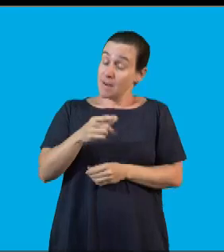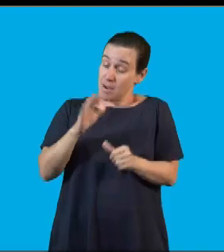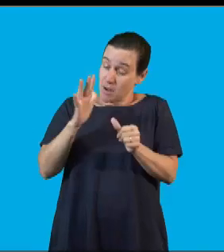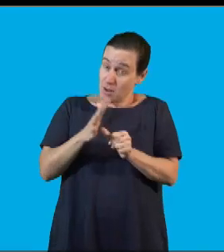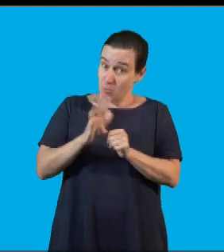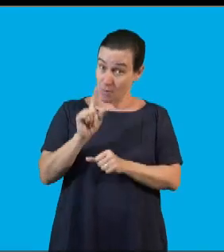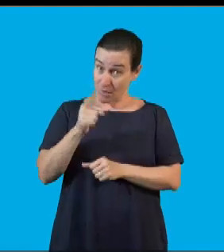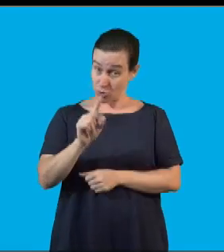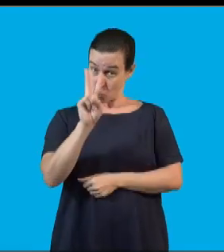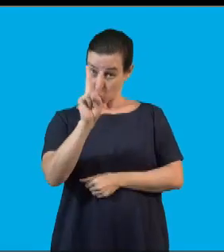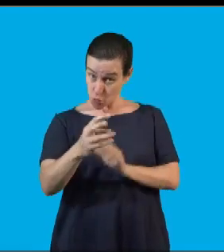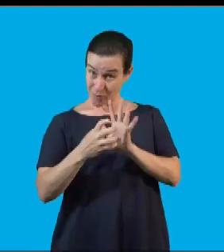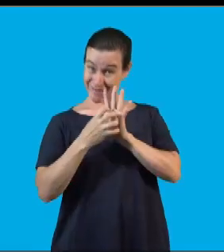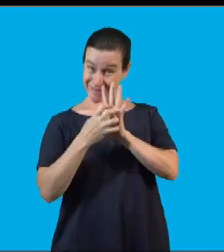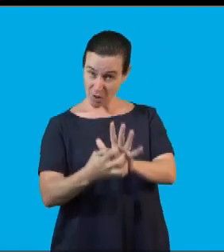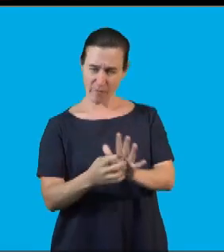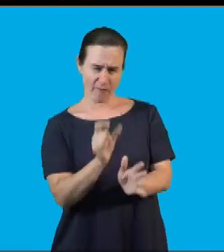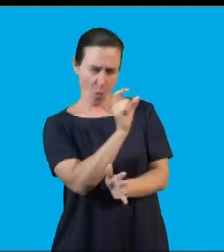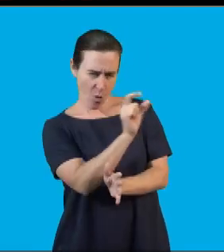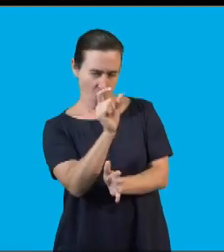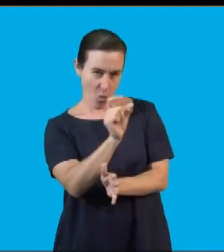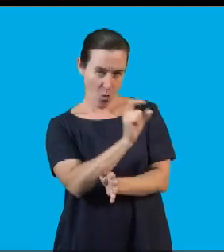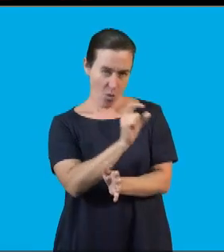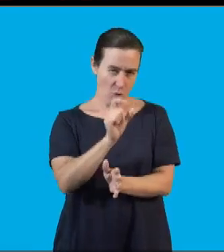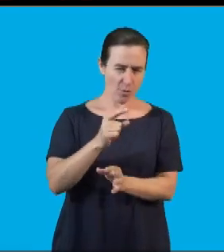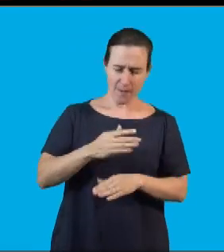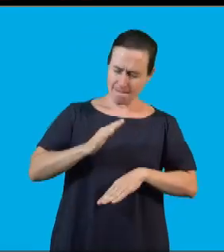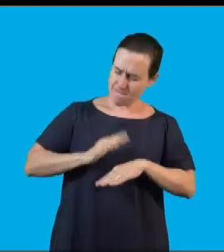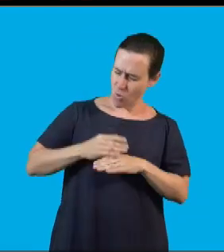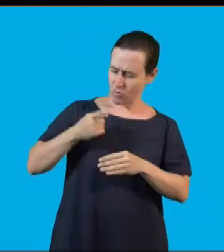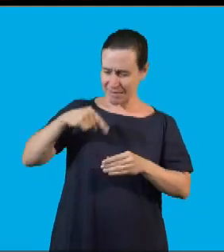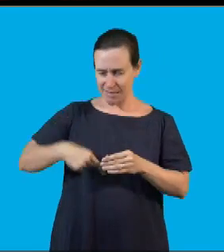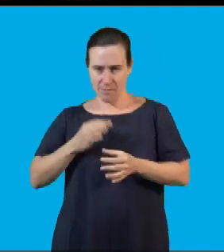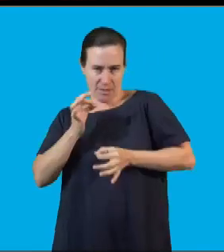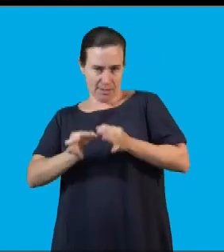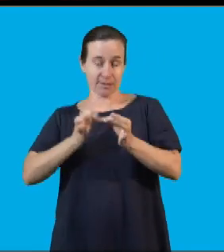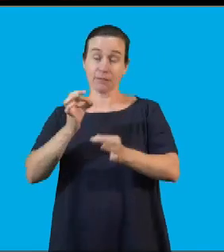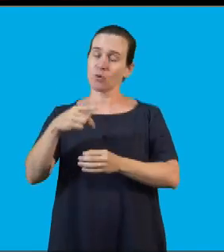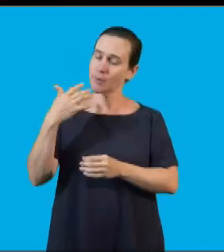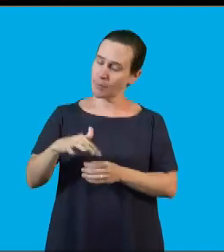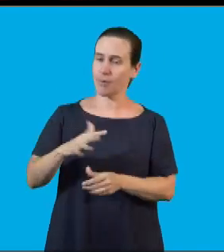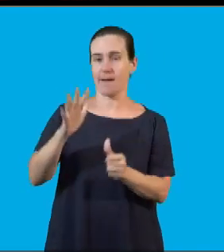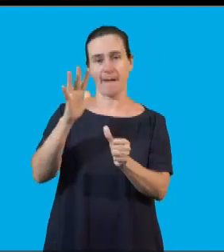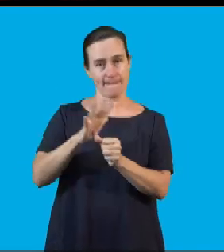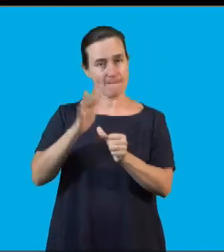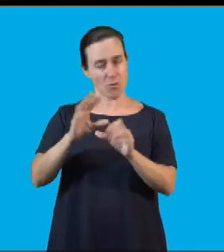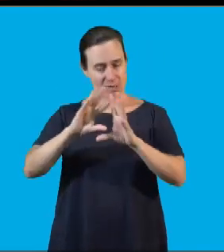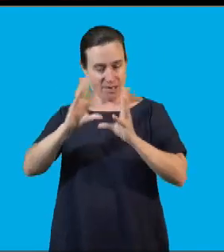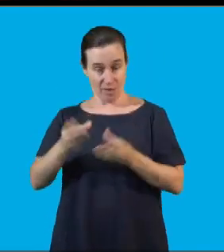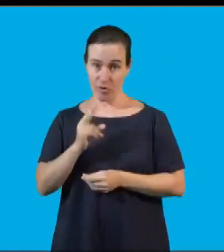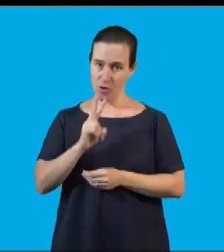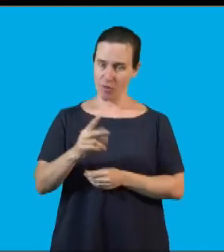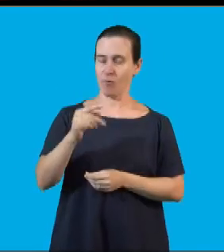if 2 examples of diction and the attitude had been critically discussed. So very important that you answer